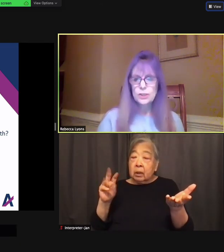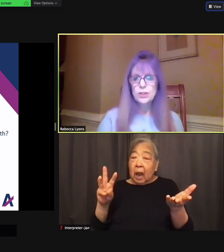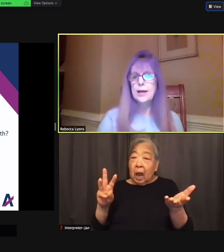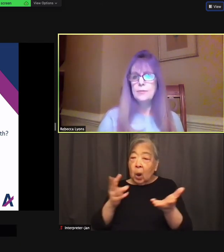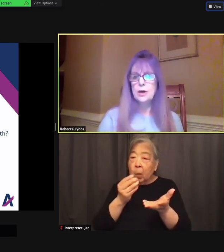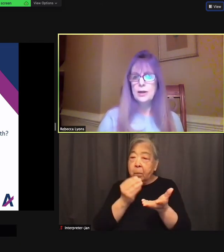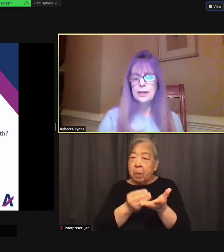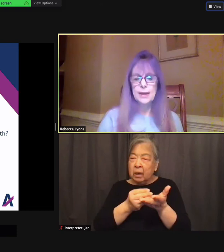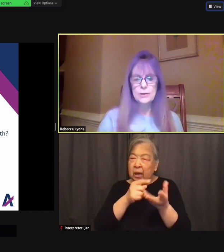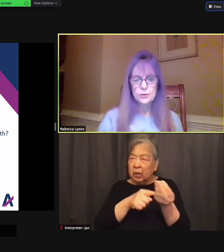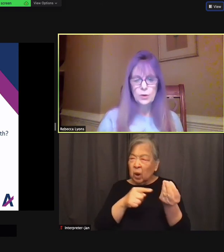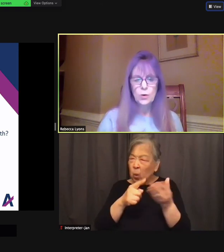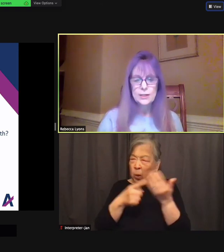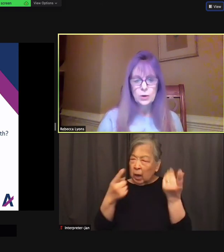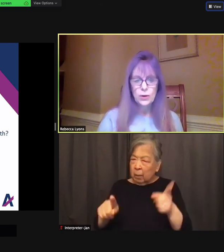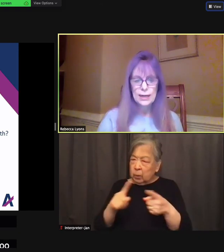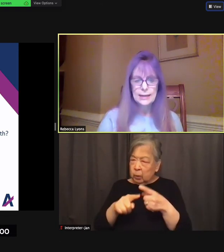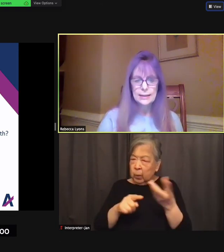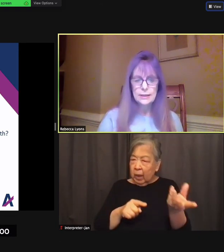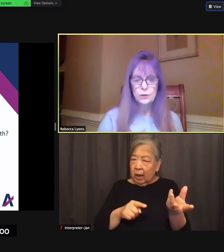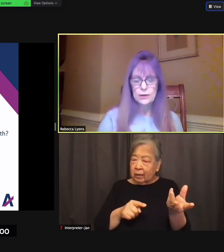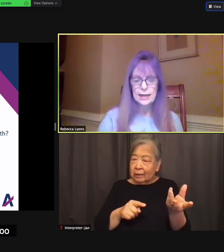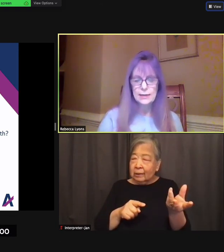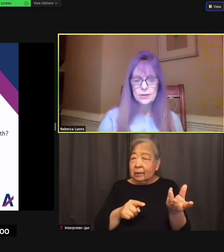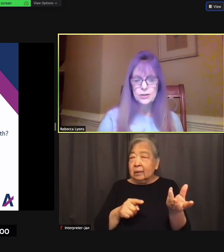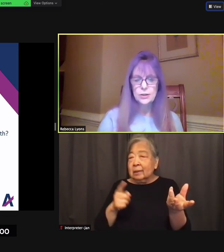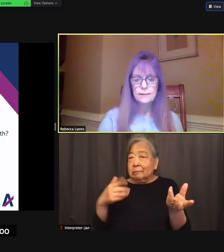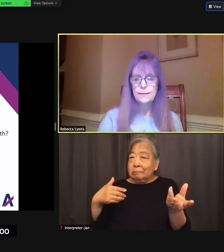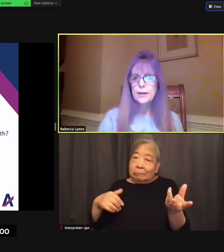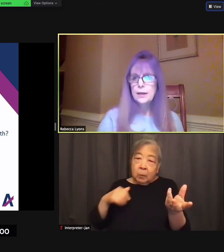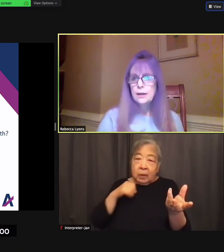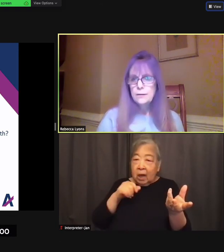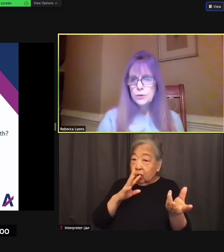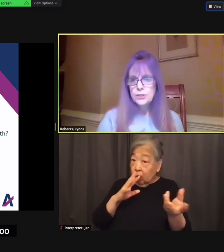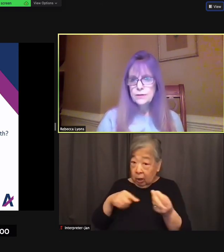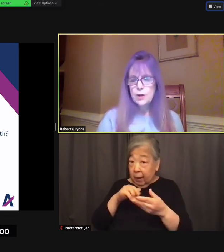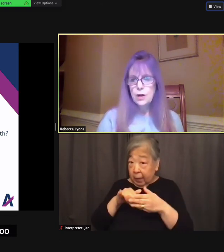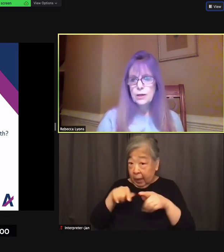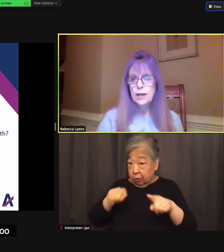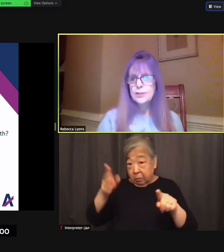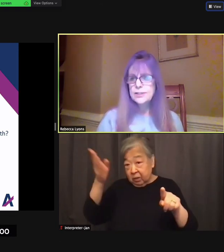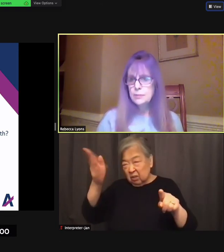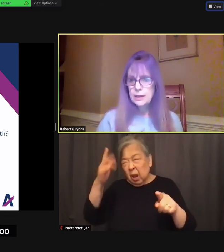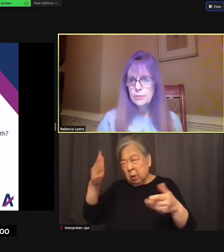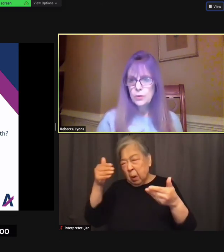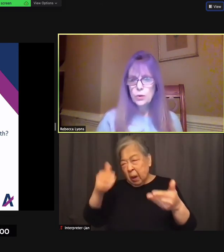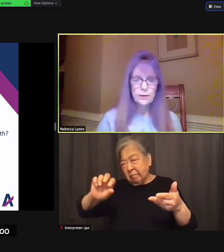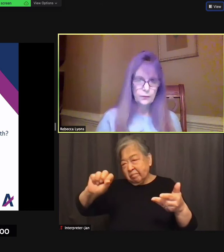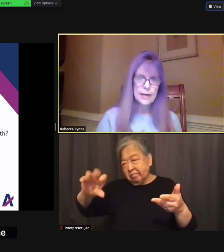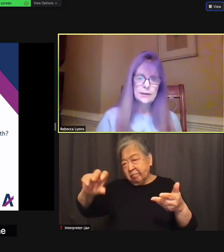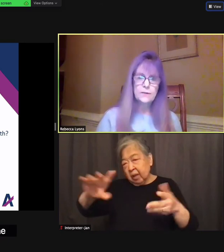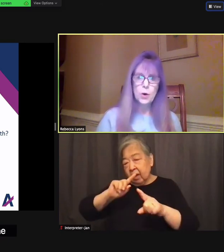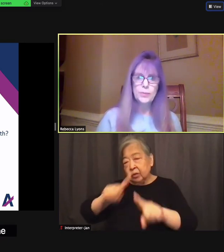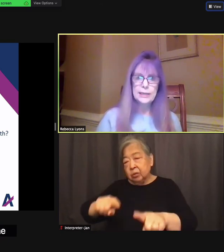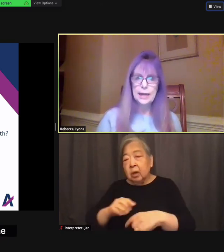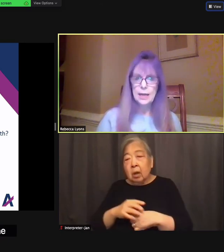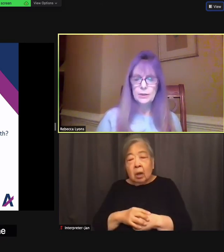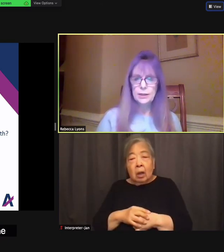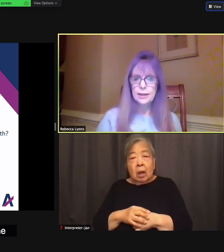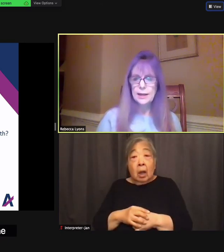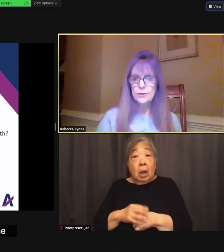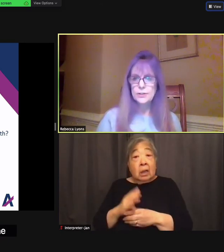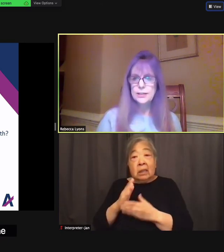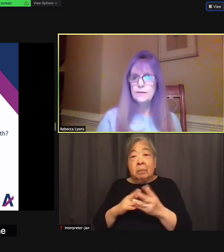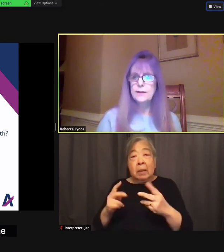too much time talking about, so I'm going to go ahead and give you the answer. First of all, some people were afraid of opening